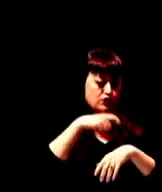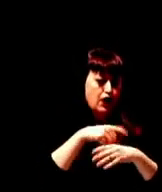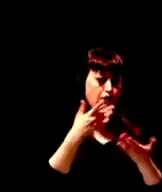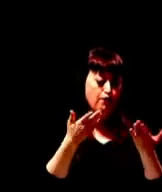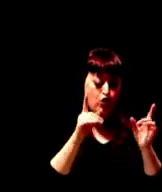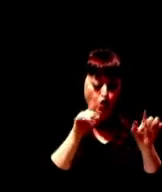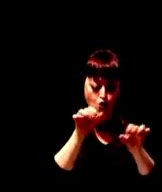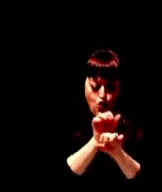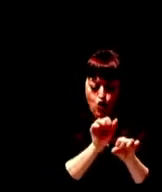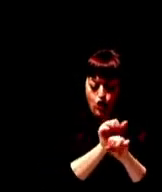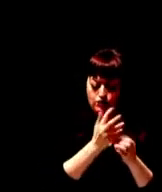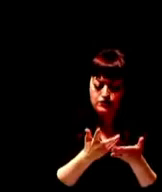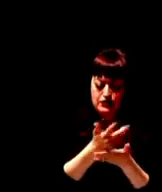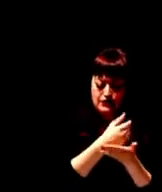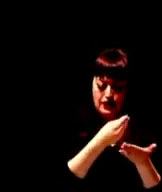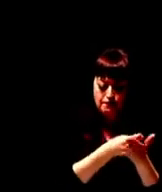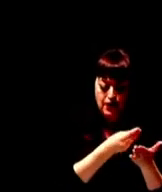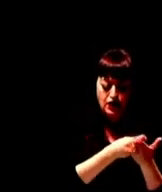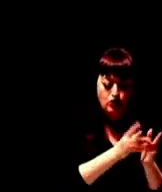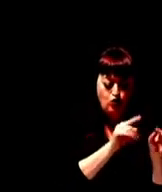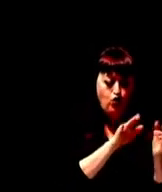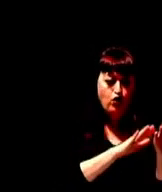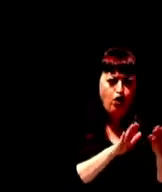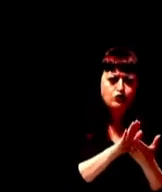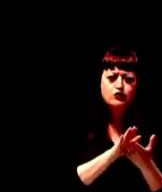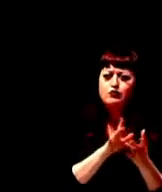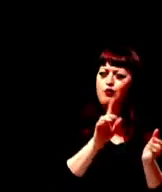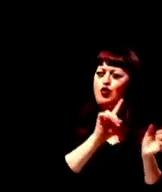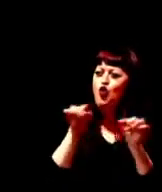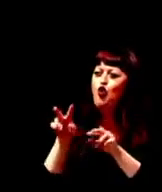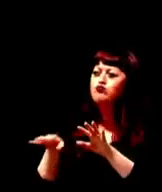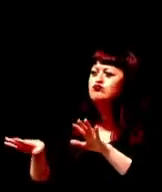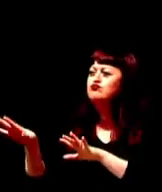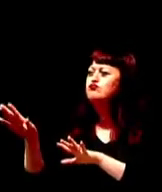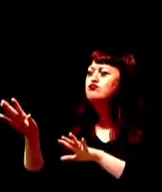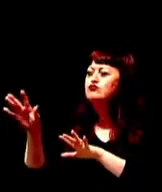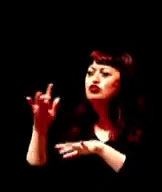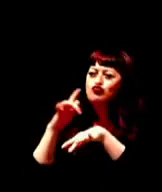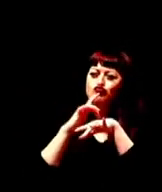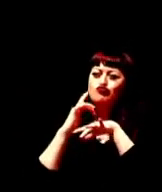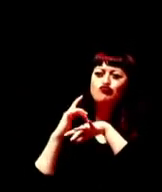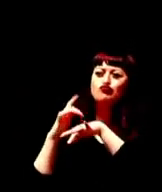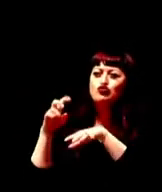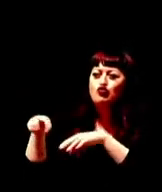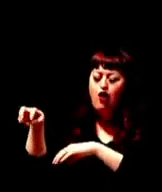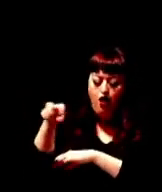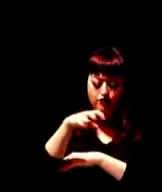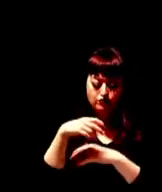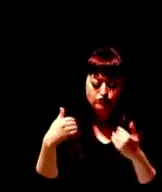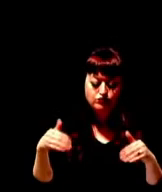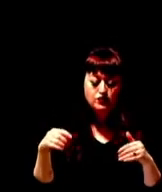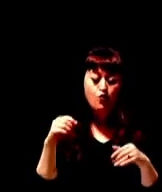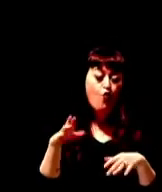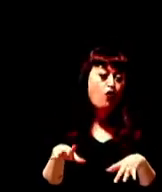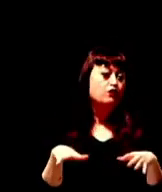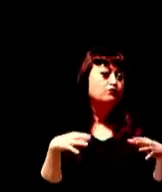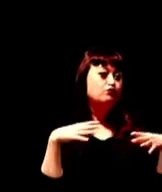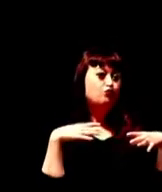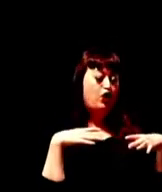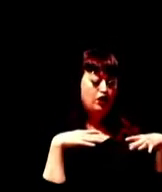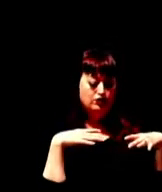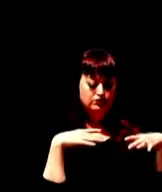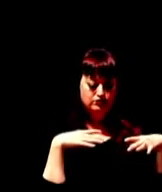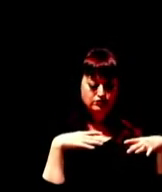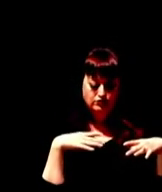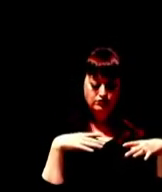save up for college, going on fabulous trips and adventures, or just taking a well-deserved break, the